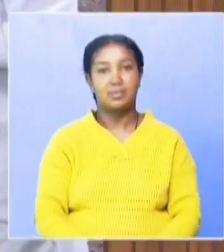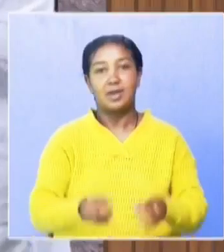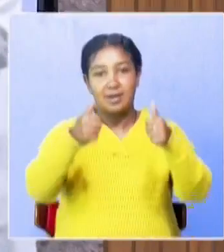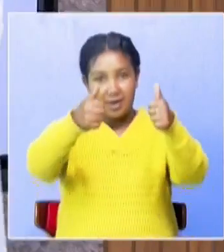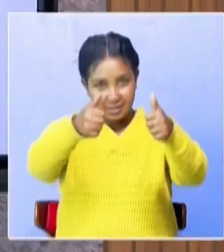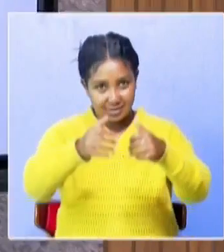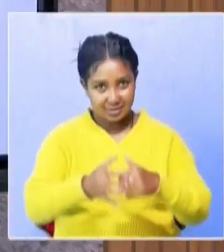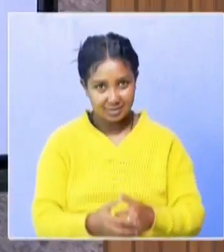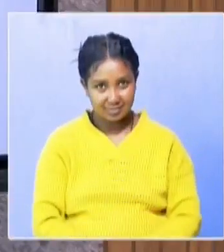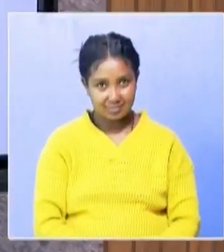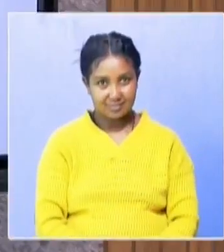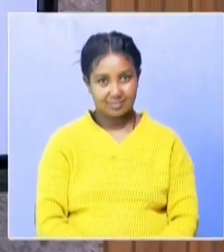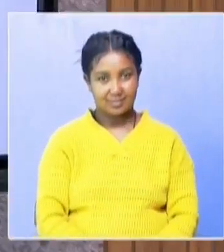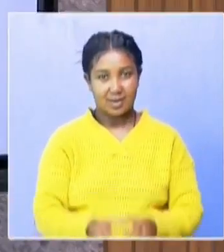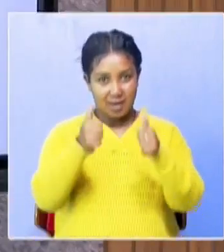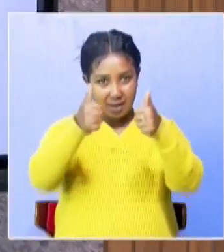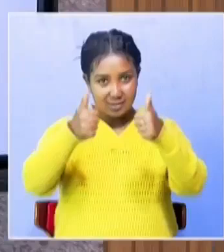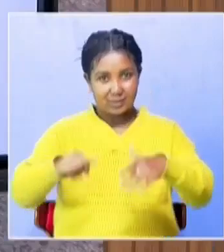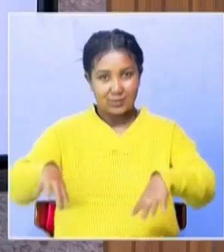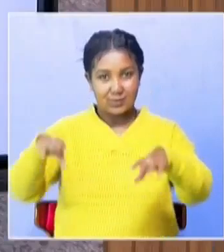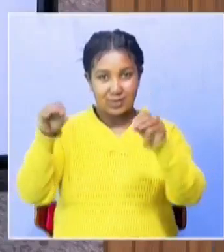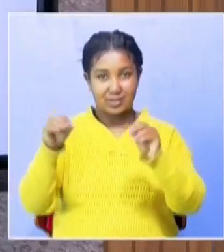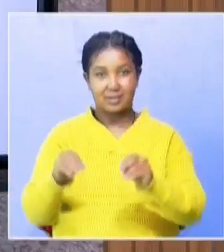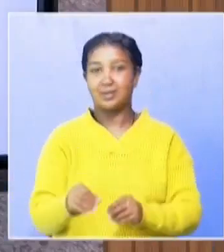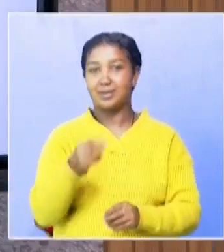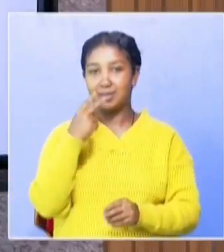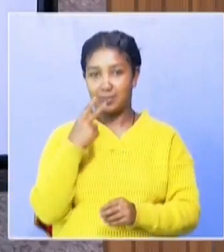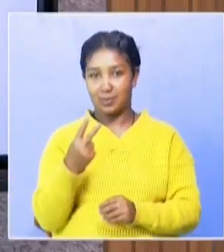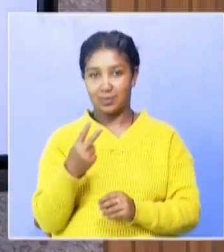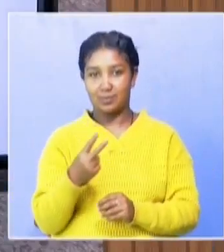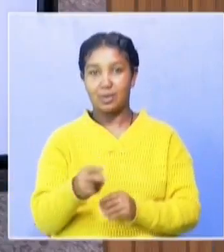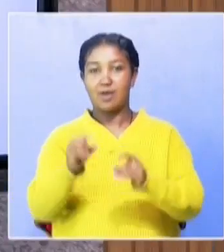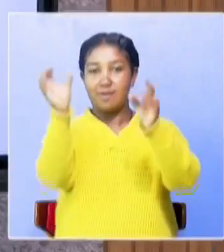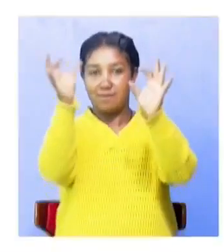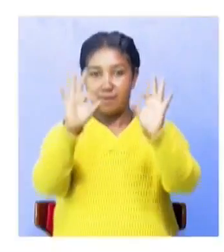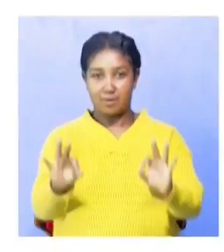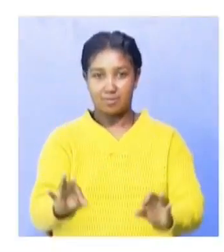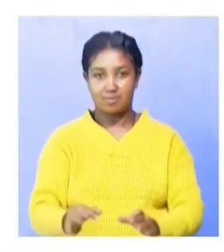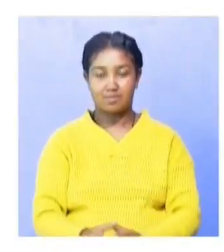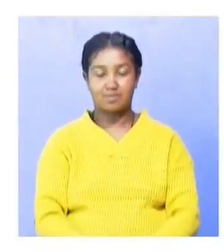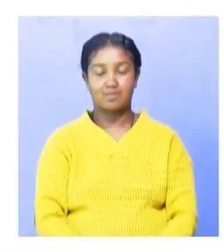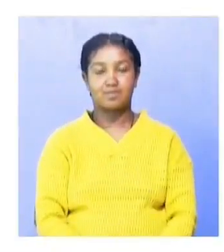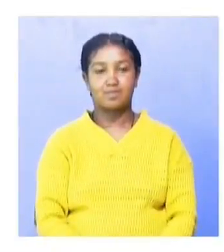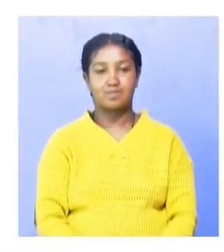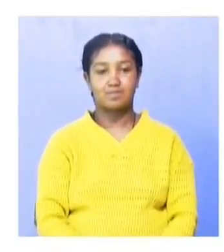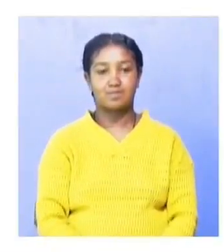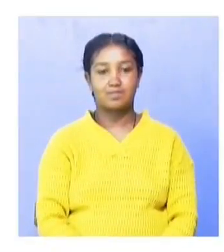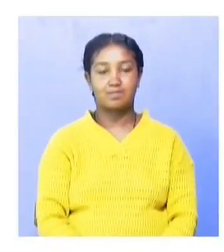Nice. Nice, student. Come on. The form.